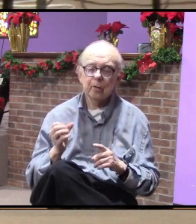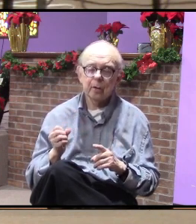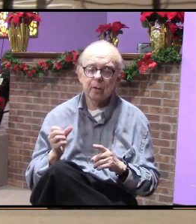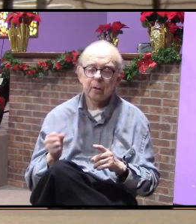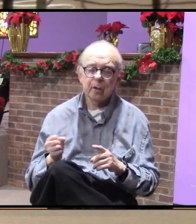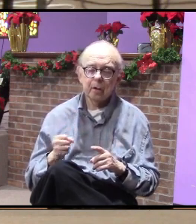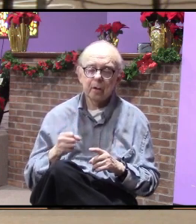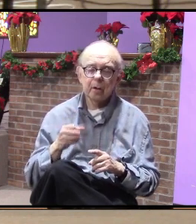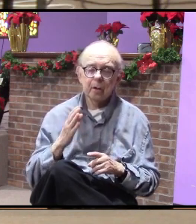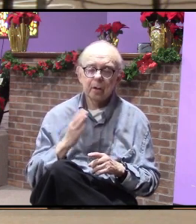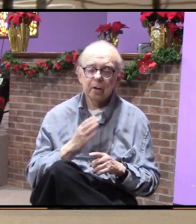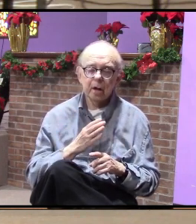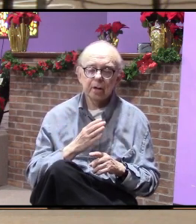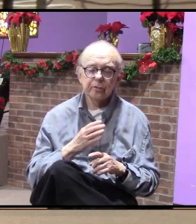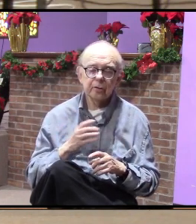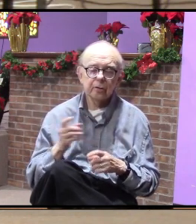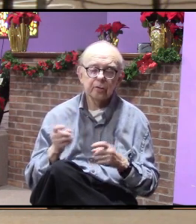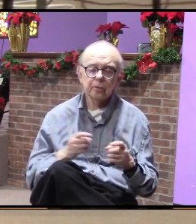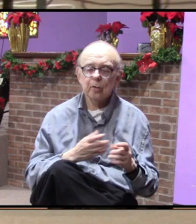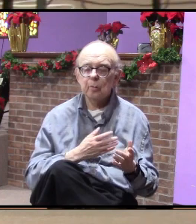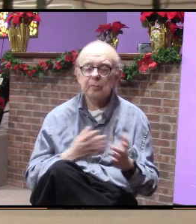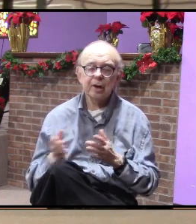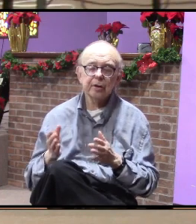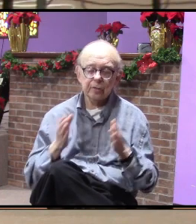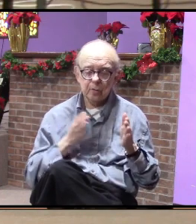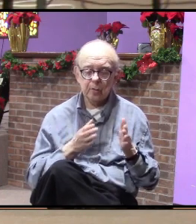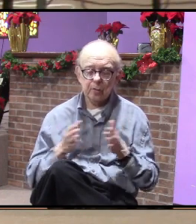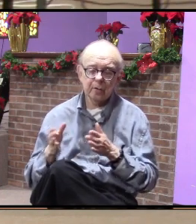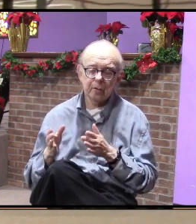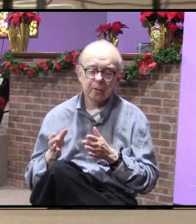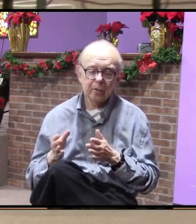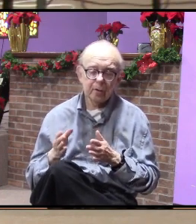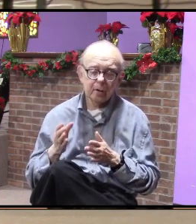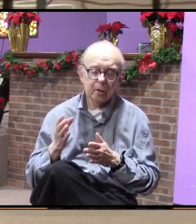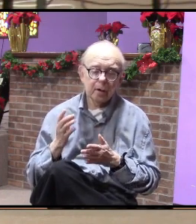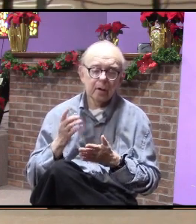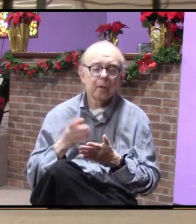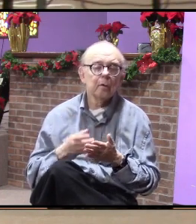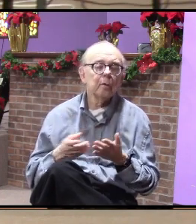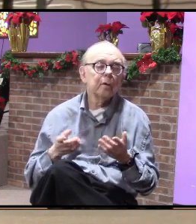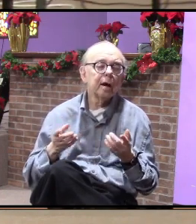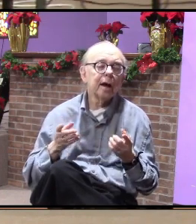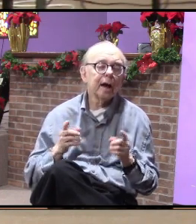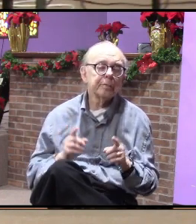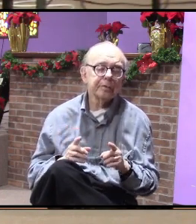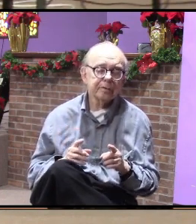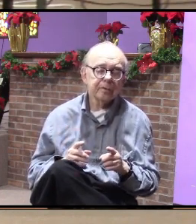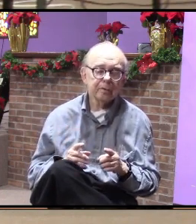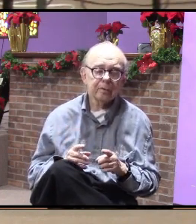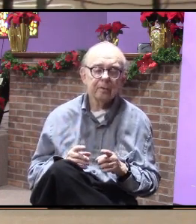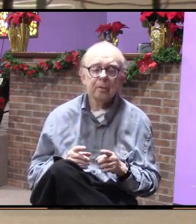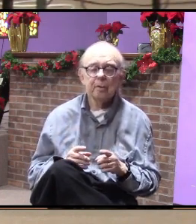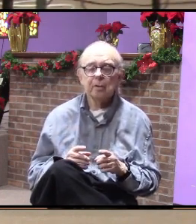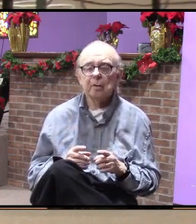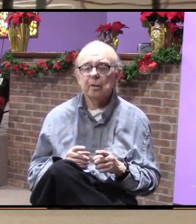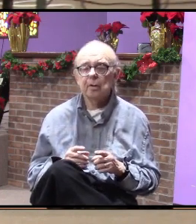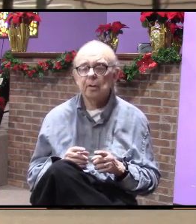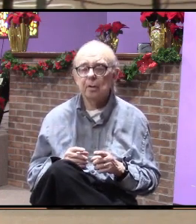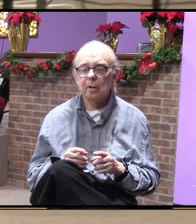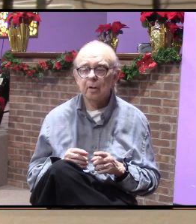God's control brings order. And so what ends up happening is this.